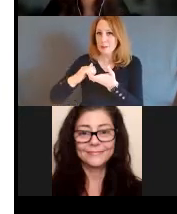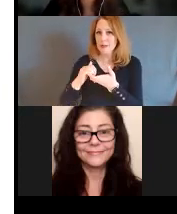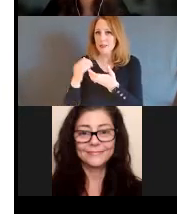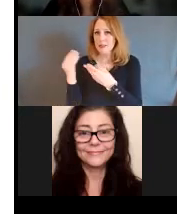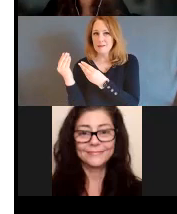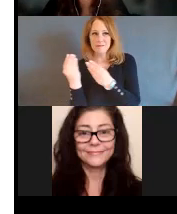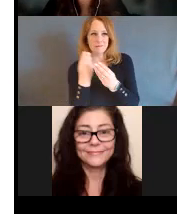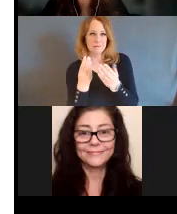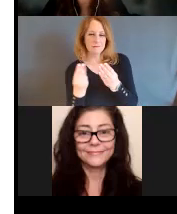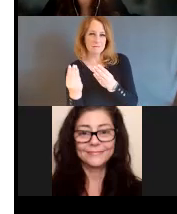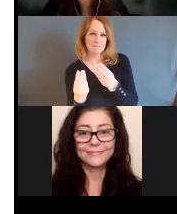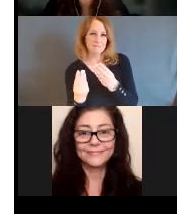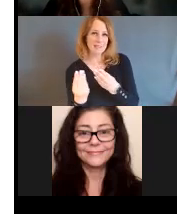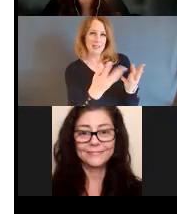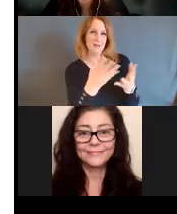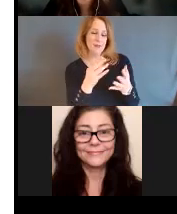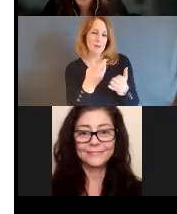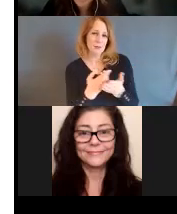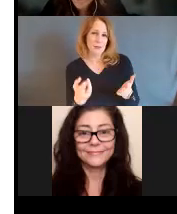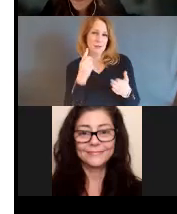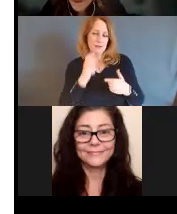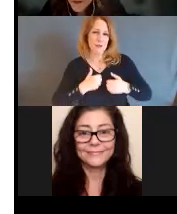and connections with the survivors is going to be a huge help.